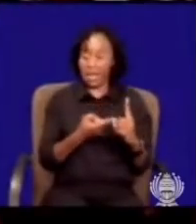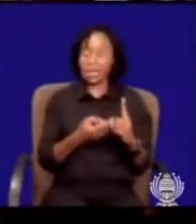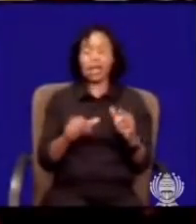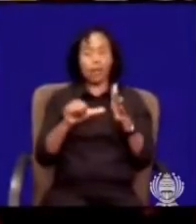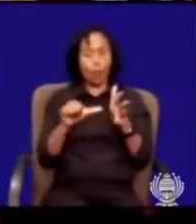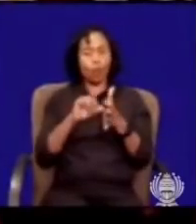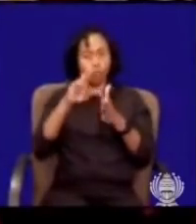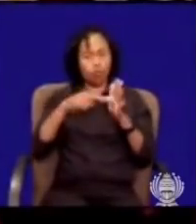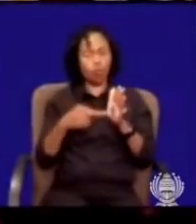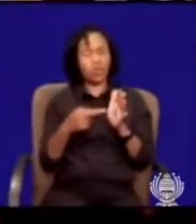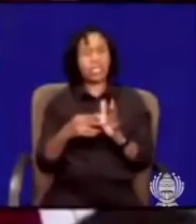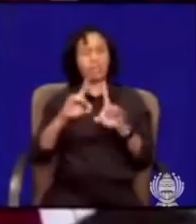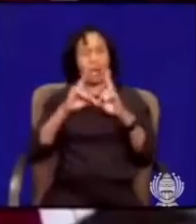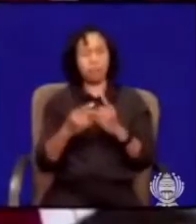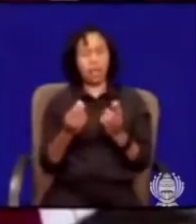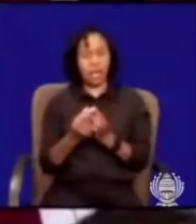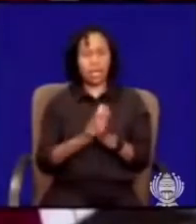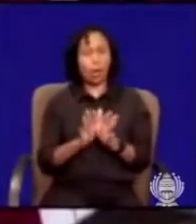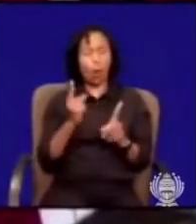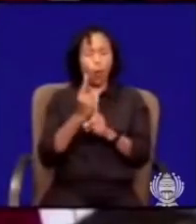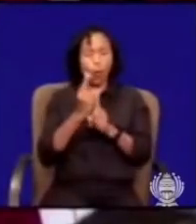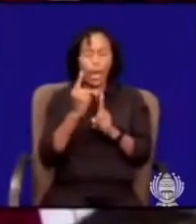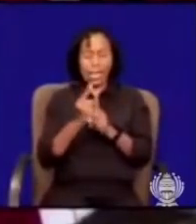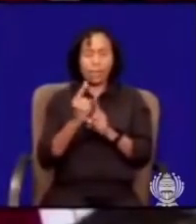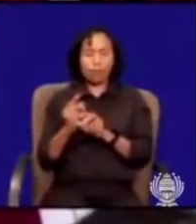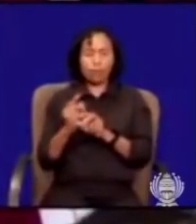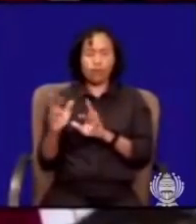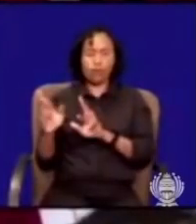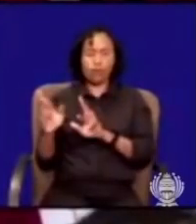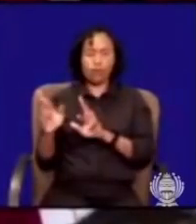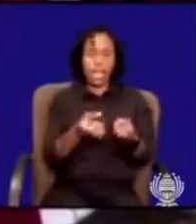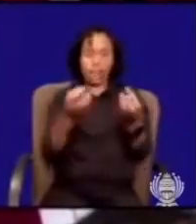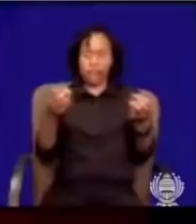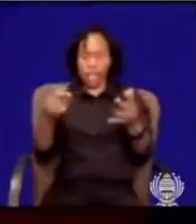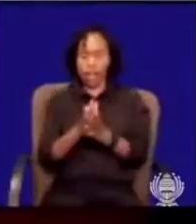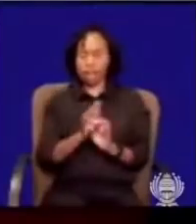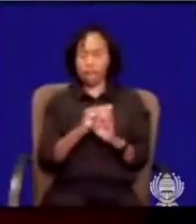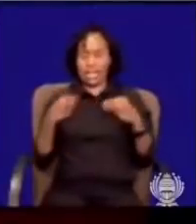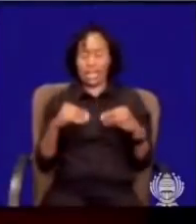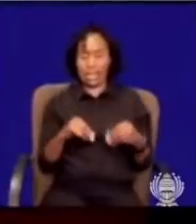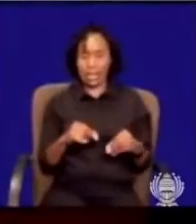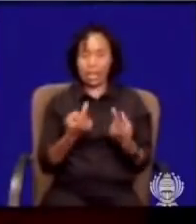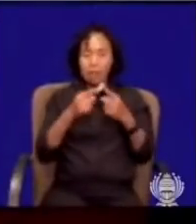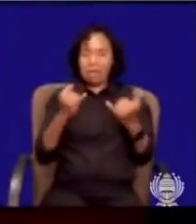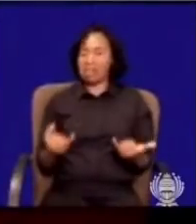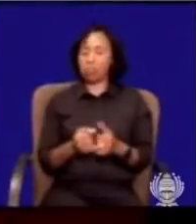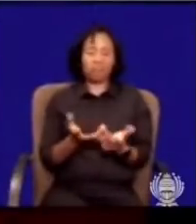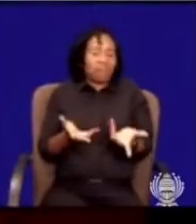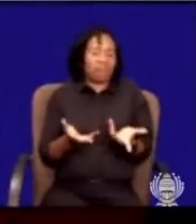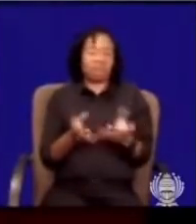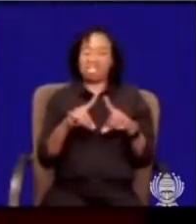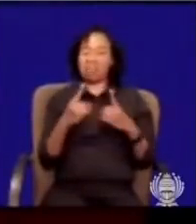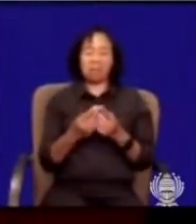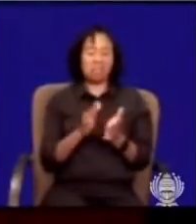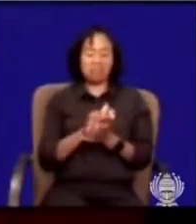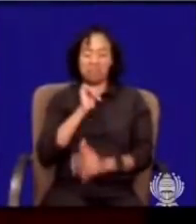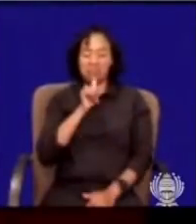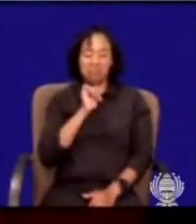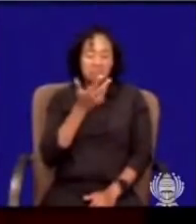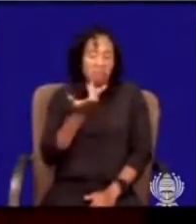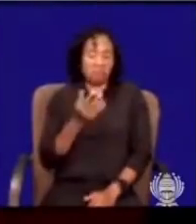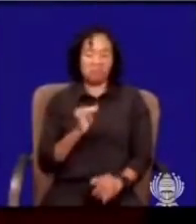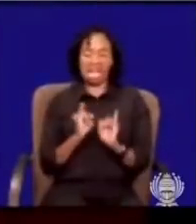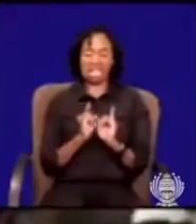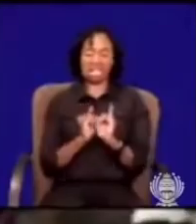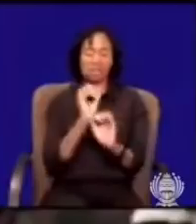Infrastructure. And yet, these needs are at best being met without any sense of urgency or care, and at worst, not being met at